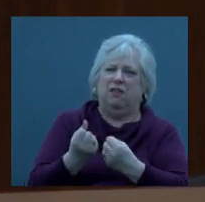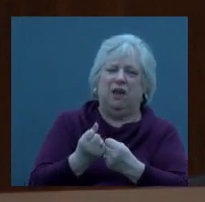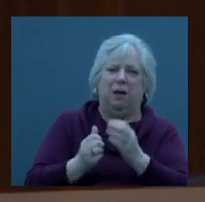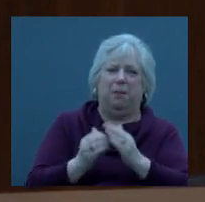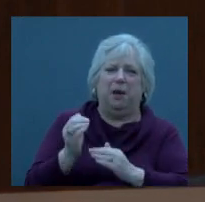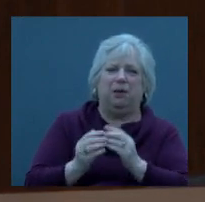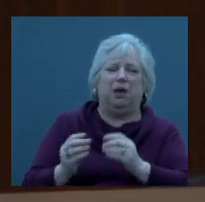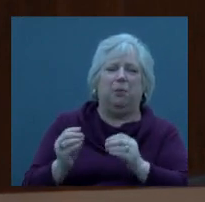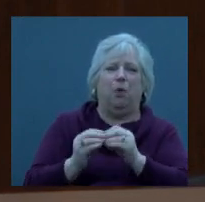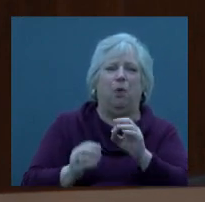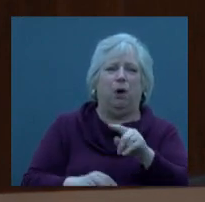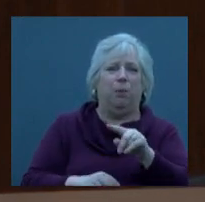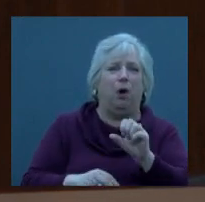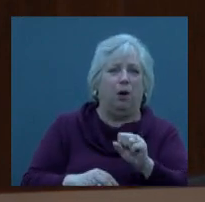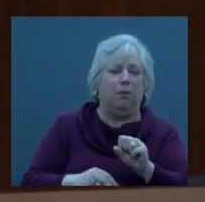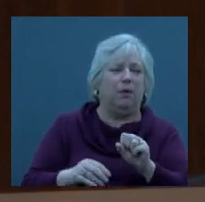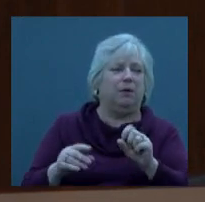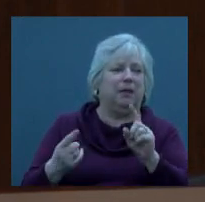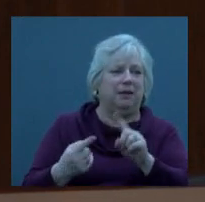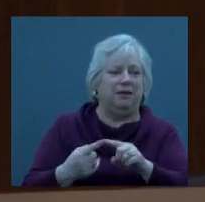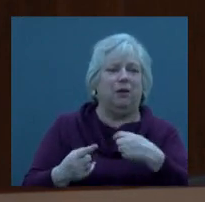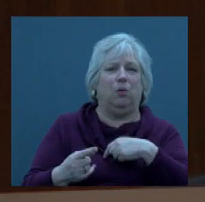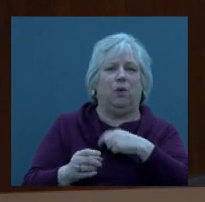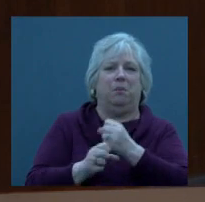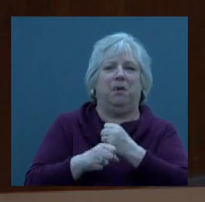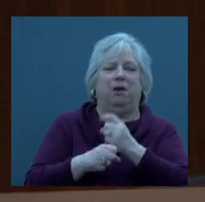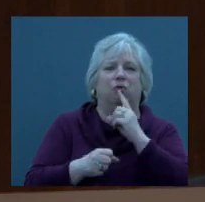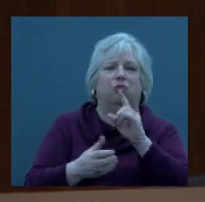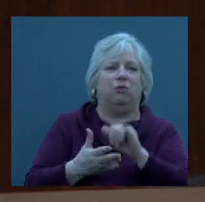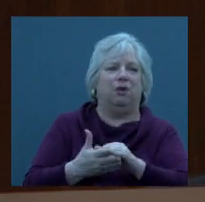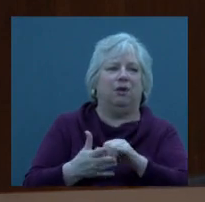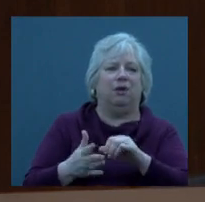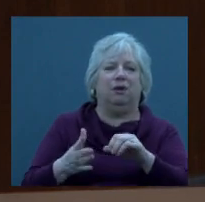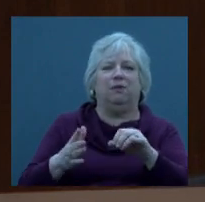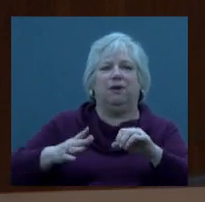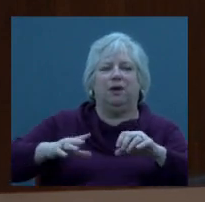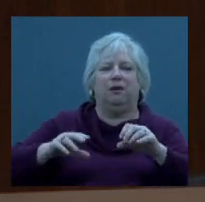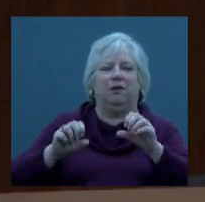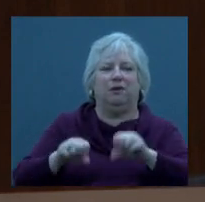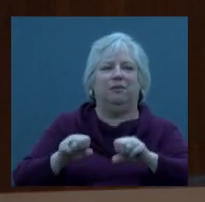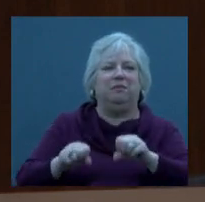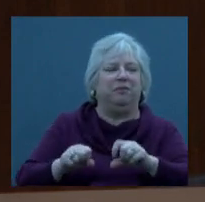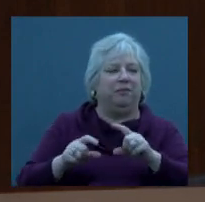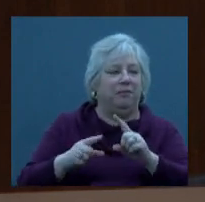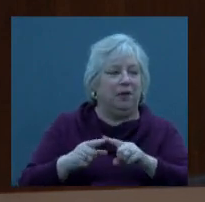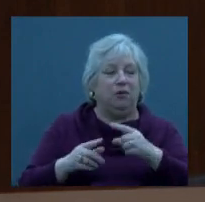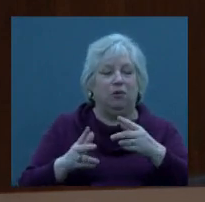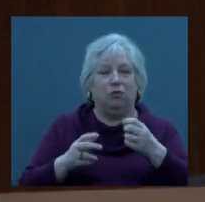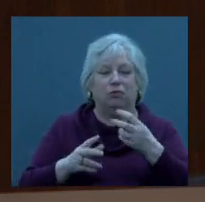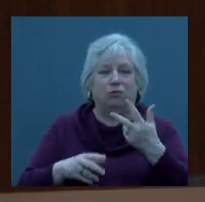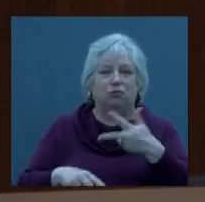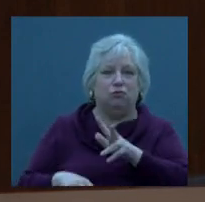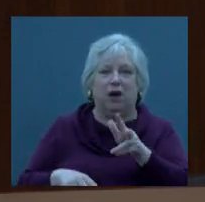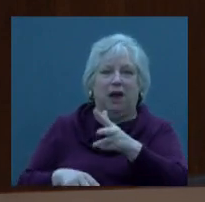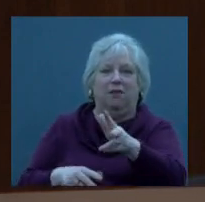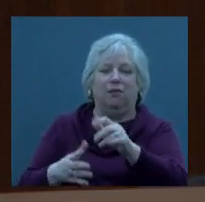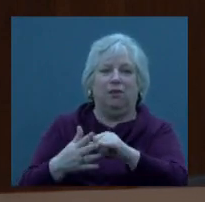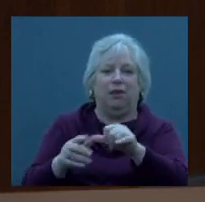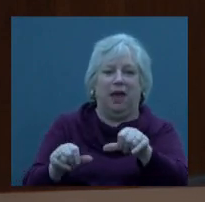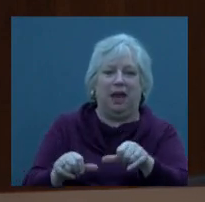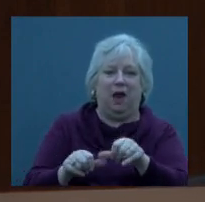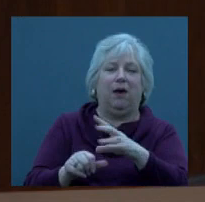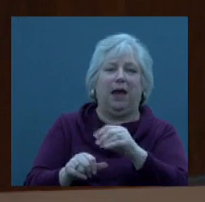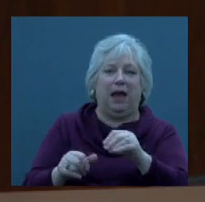more units until we make sure that the ability to navigate that stretch of road and those communities